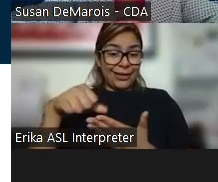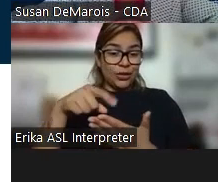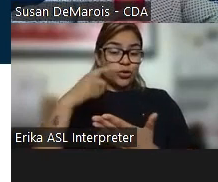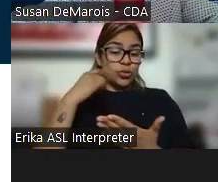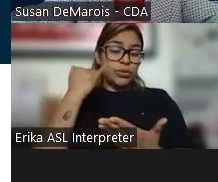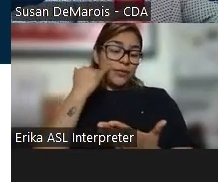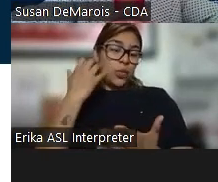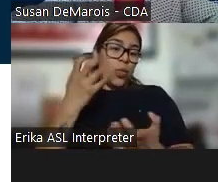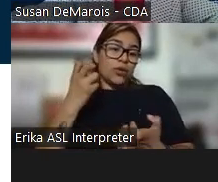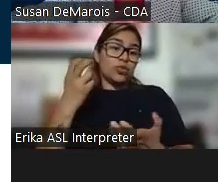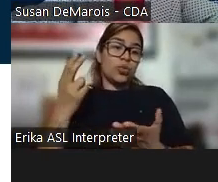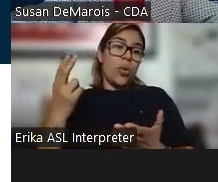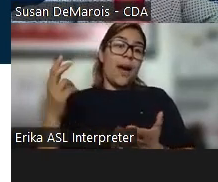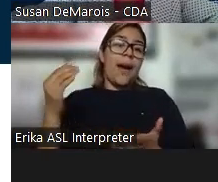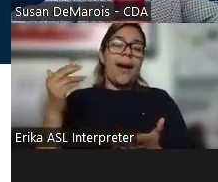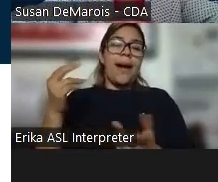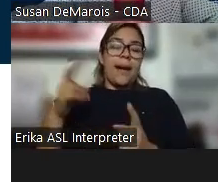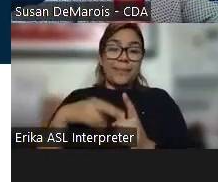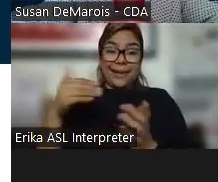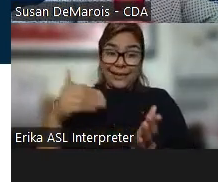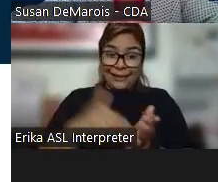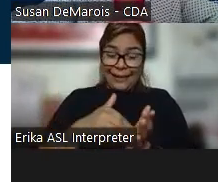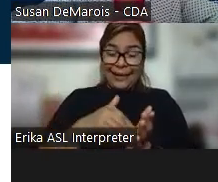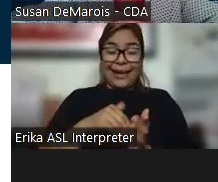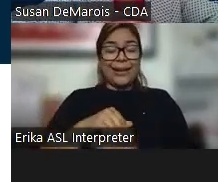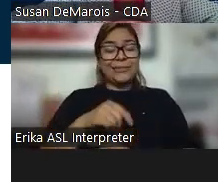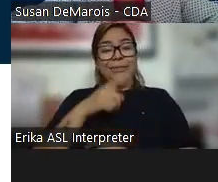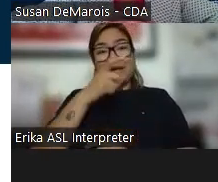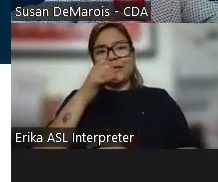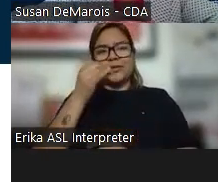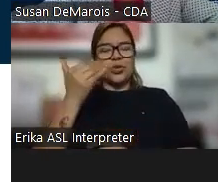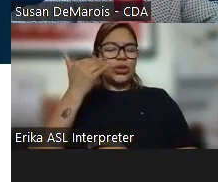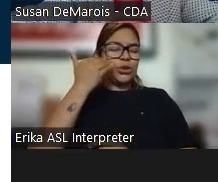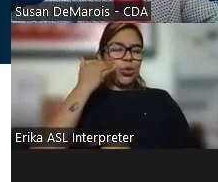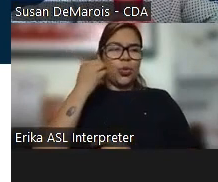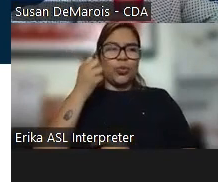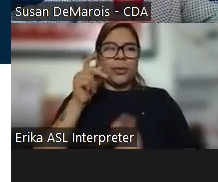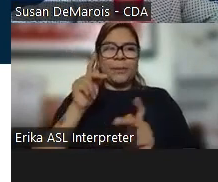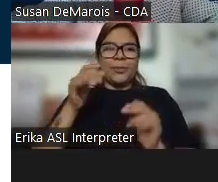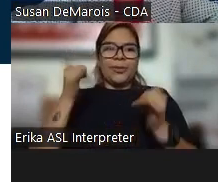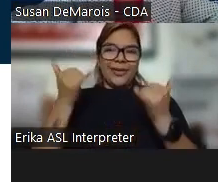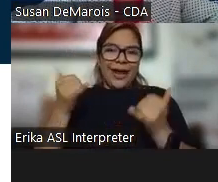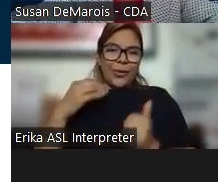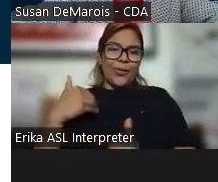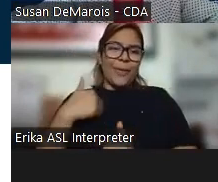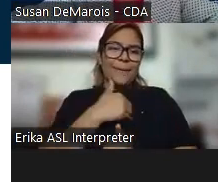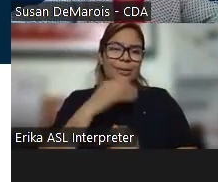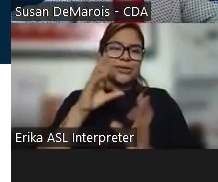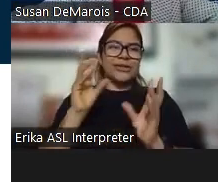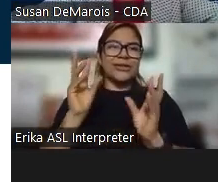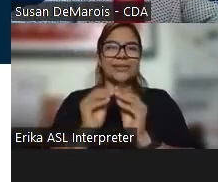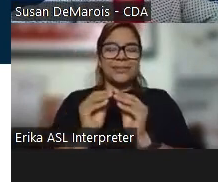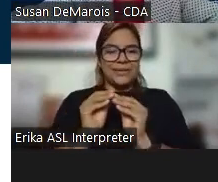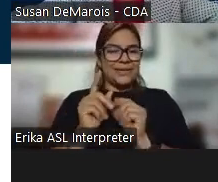reapply. We've got just such a fabulous group of passionate advocates and subject